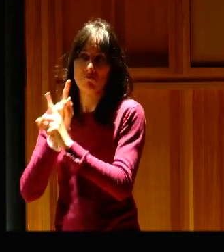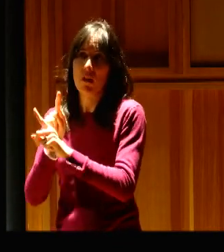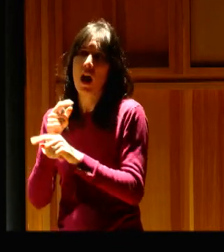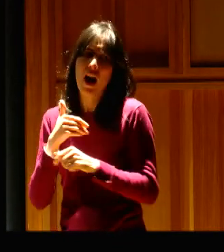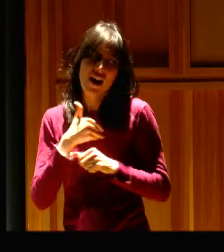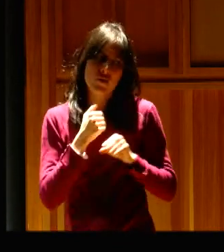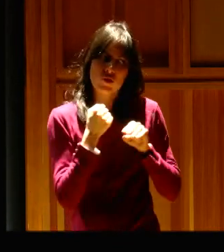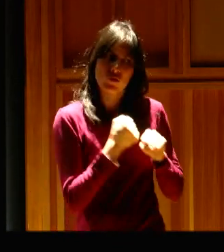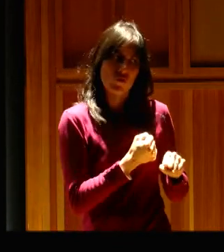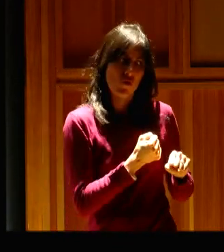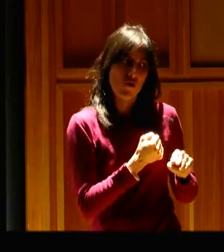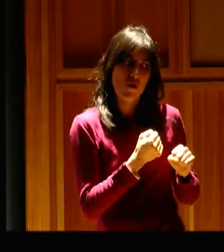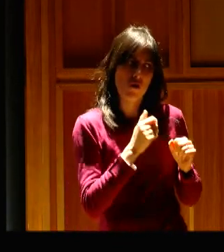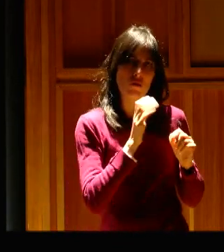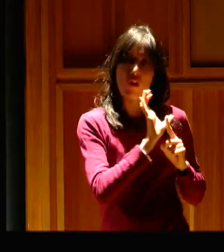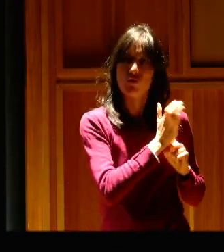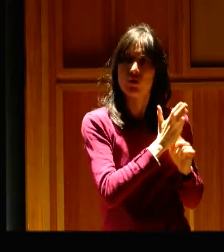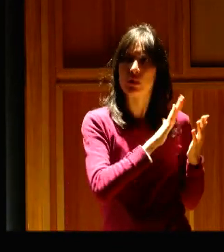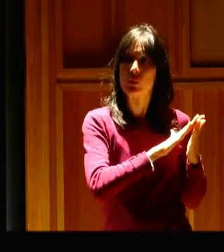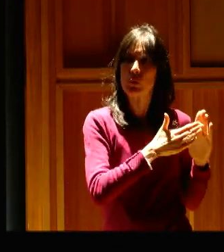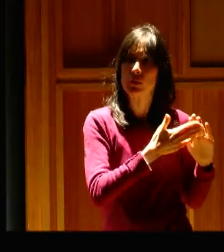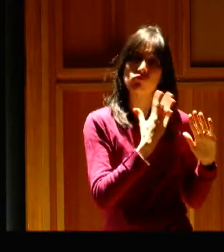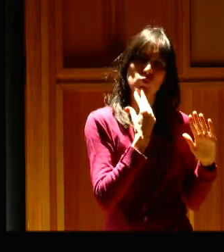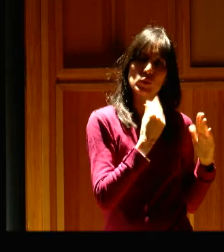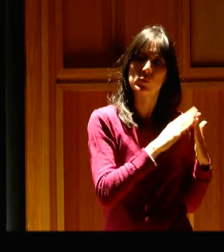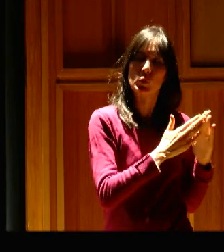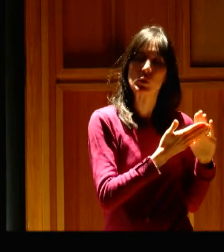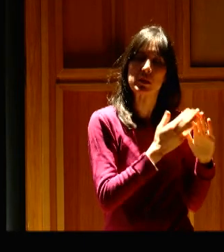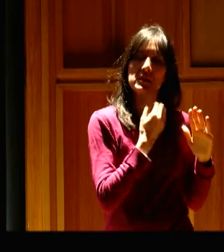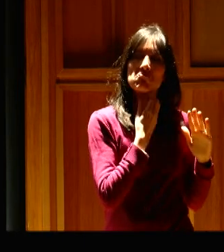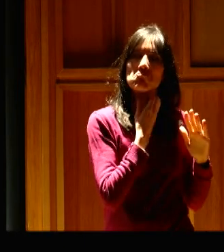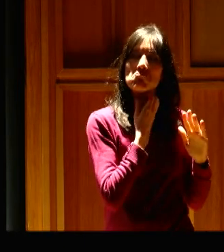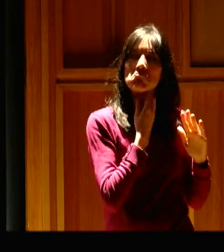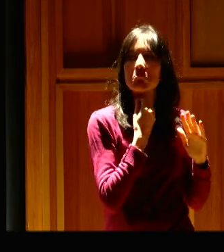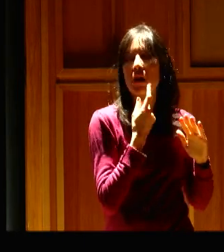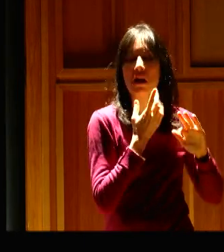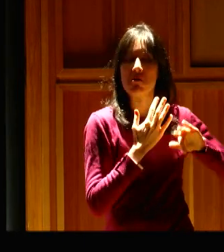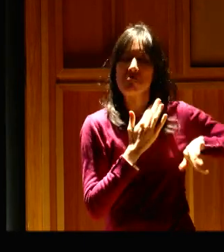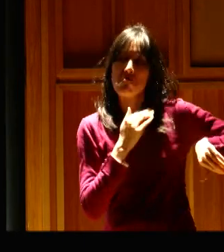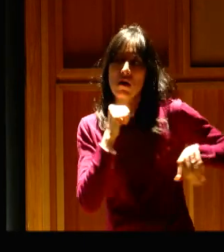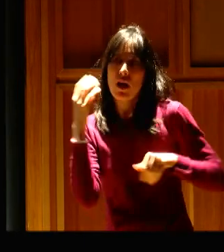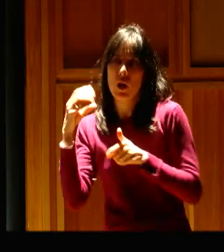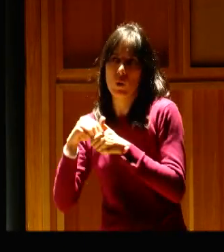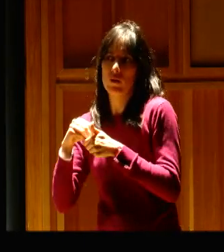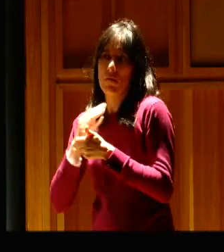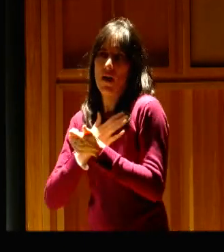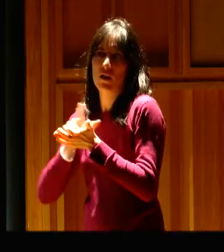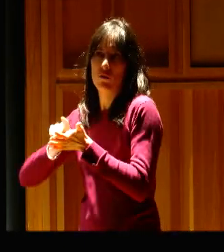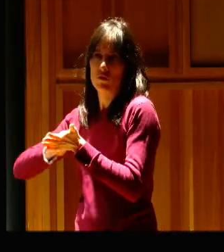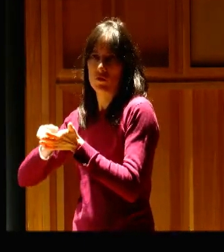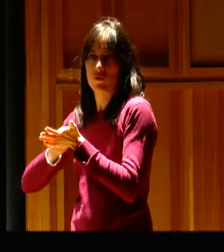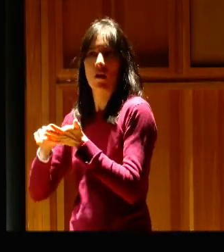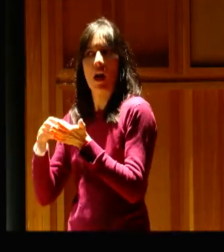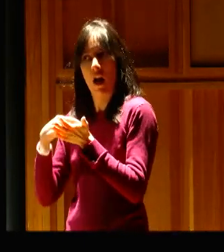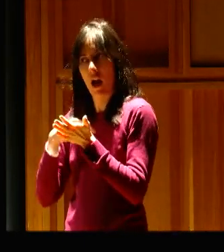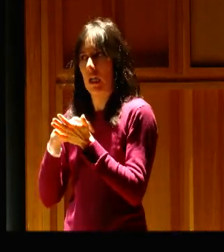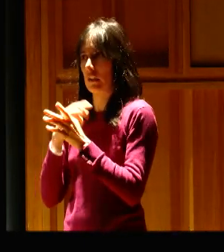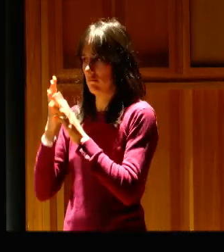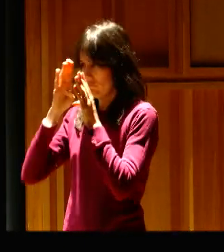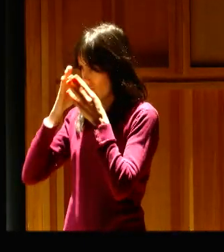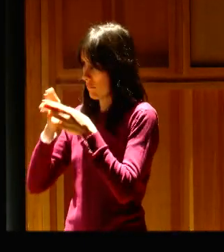community, I left that behind in my professional work. I was a climate change